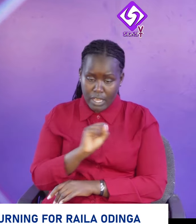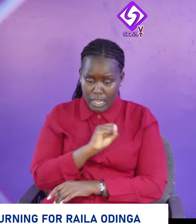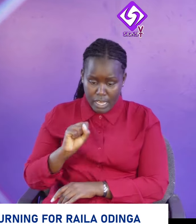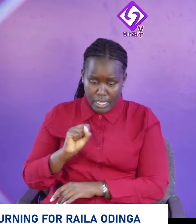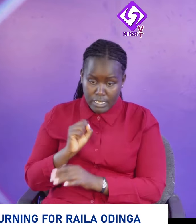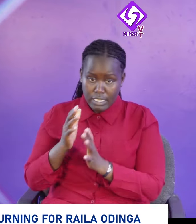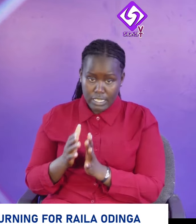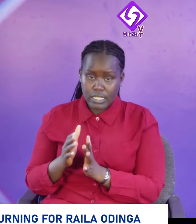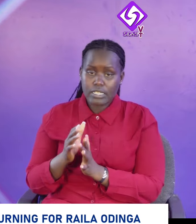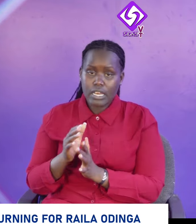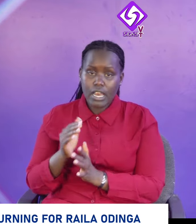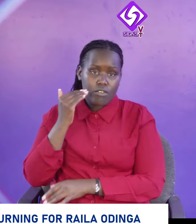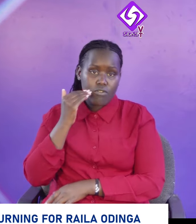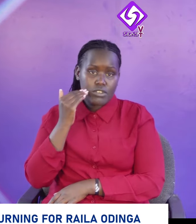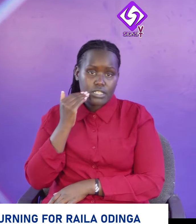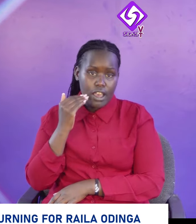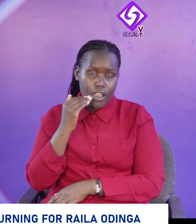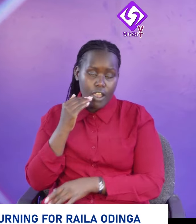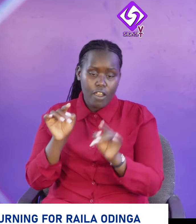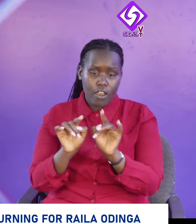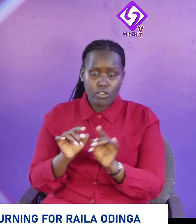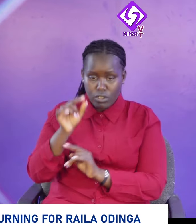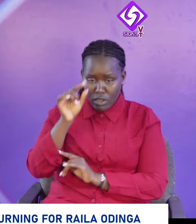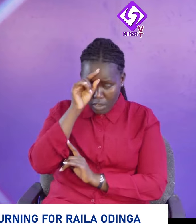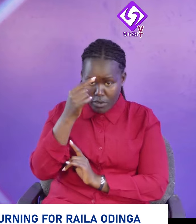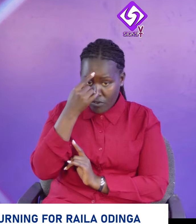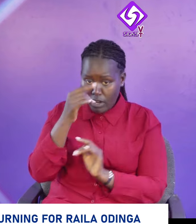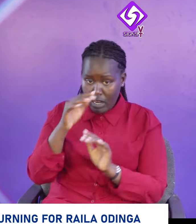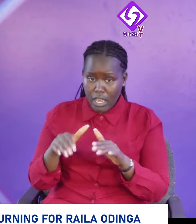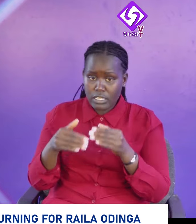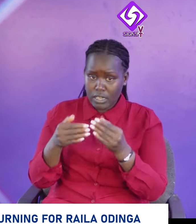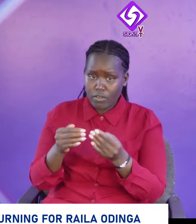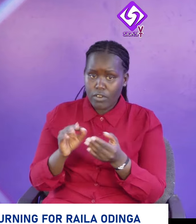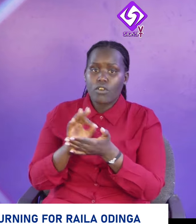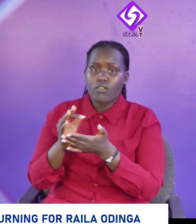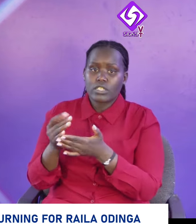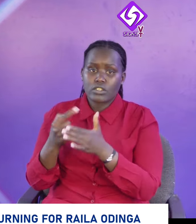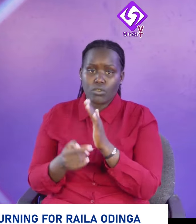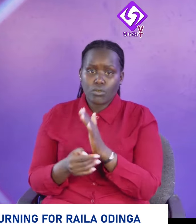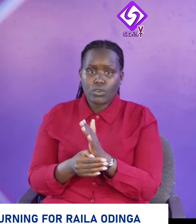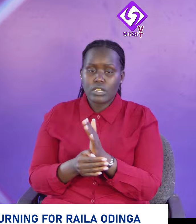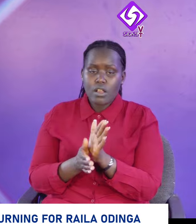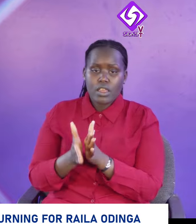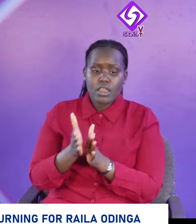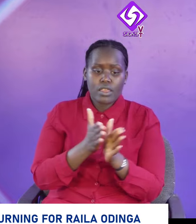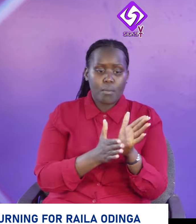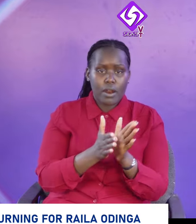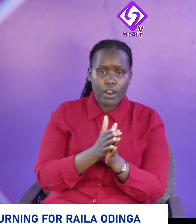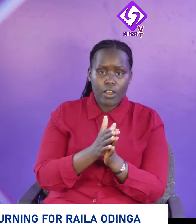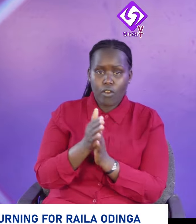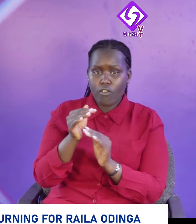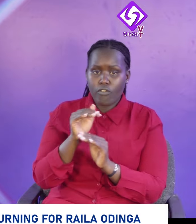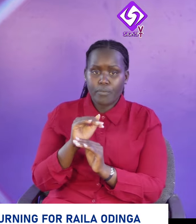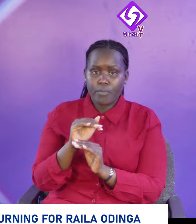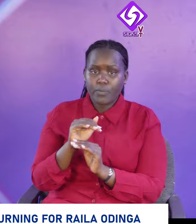Odinga. Furthermore, the government of India has offered to facilitate the repatriation of Mr. Odinga's